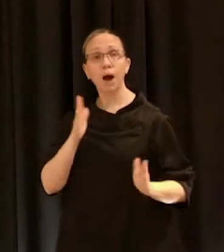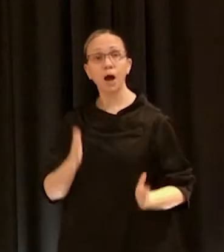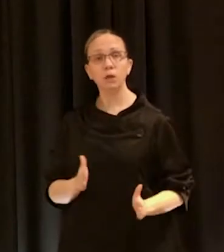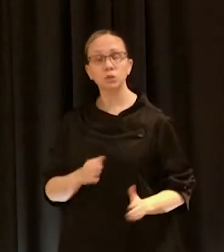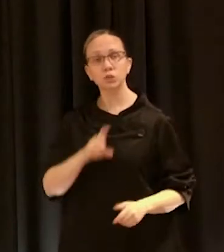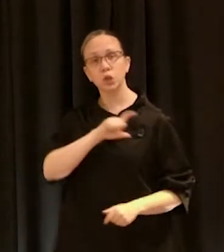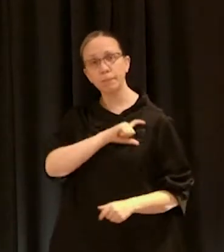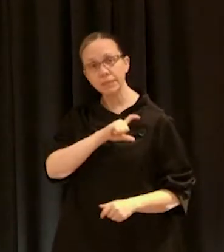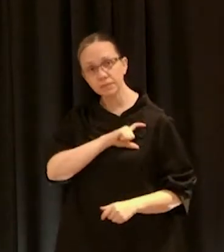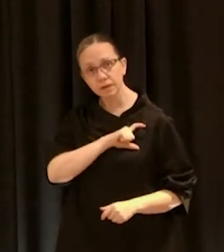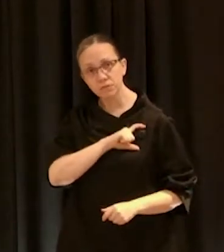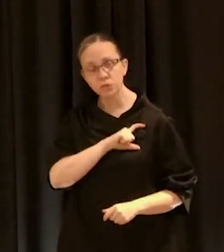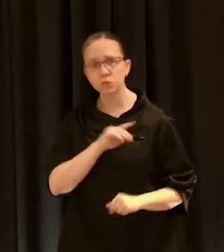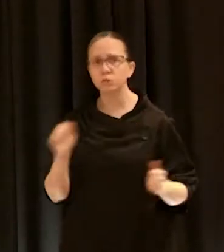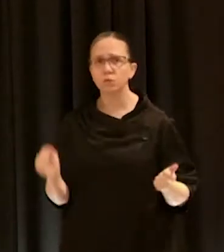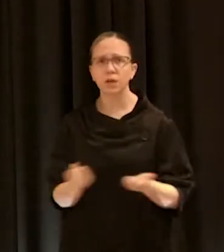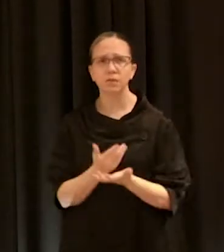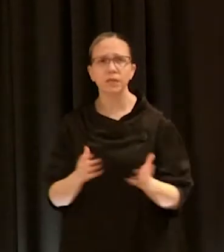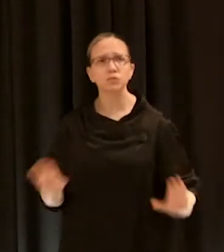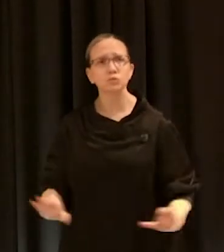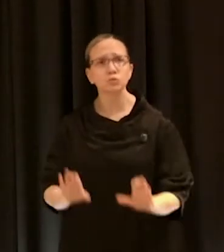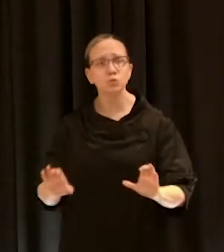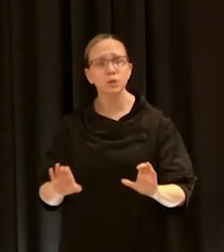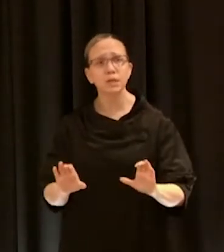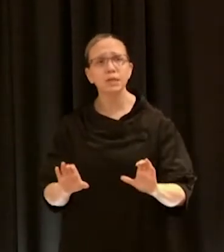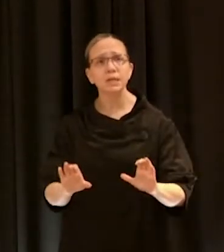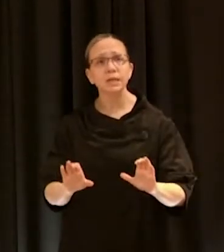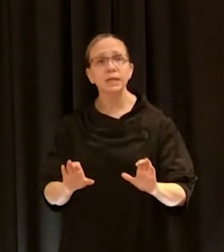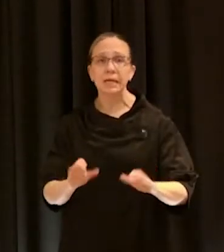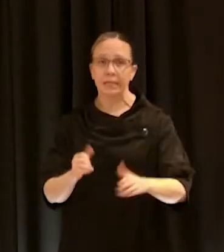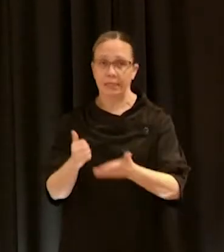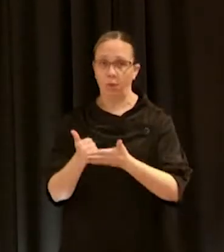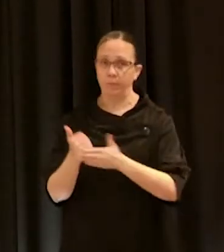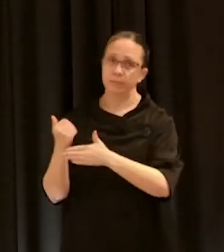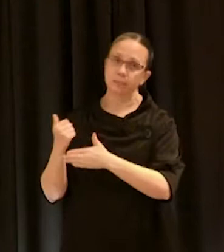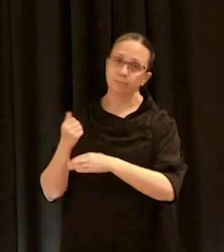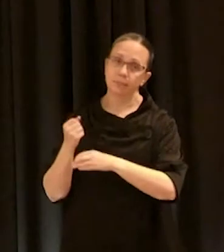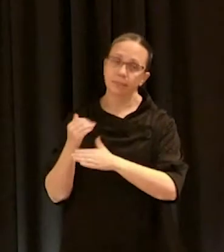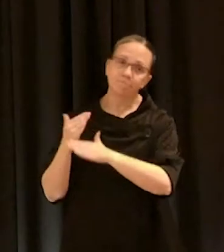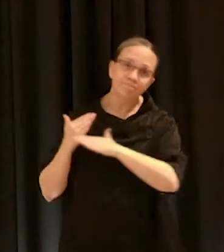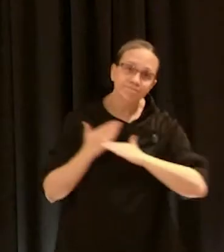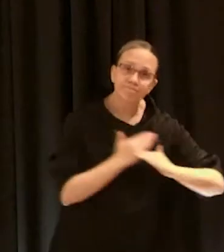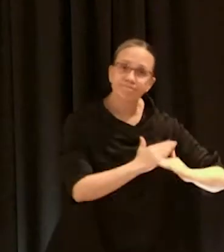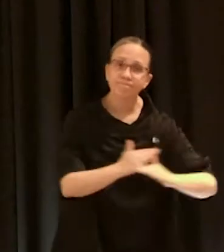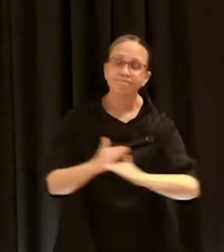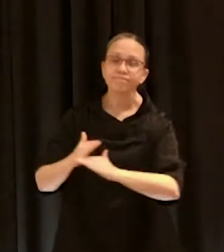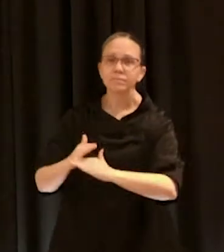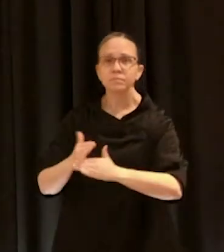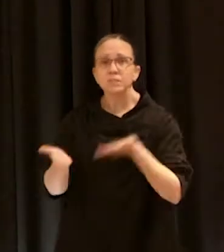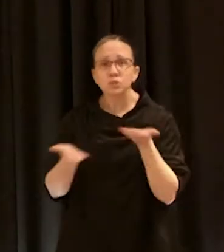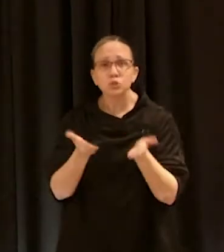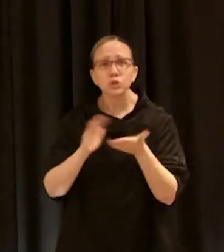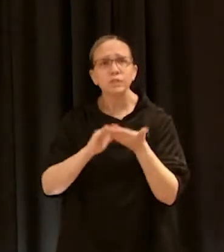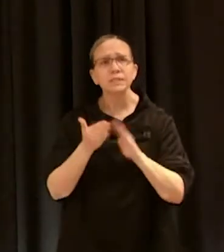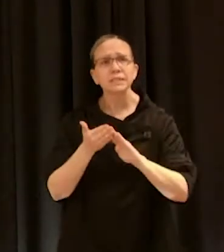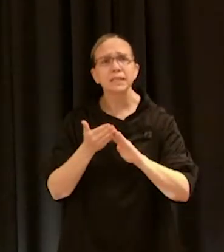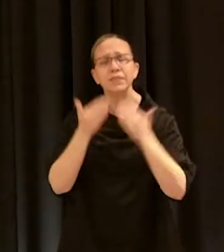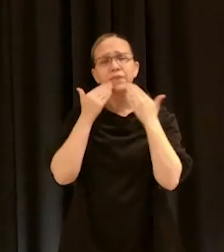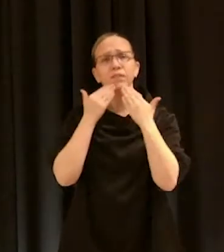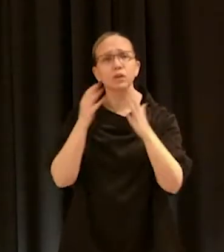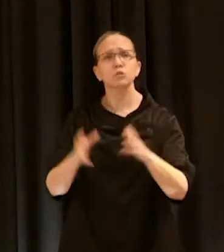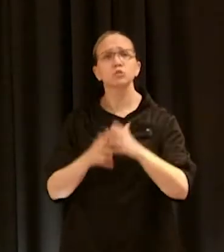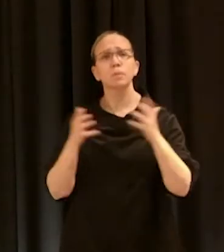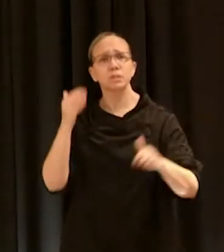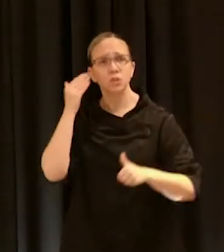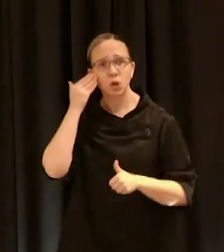all of our police officers for everything that you're doing to keep us safe and to serve our city and our community. Thank you so very much.